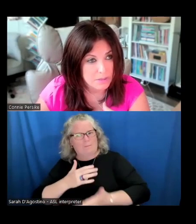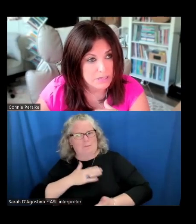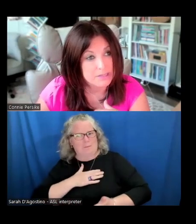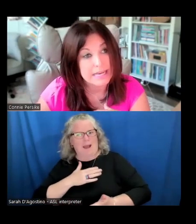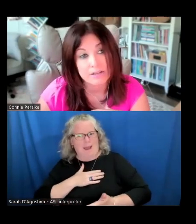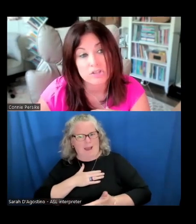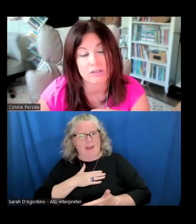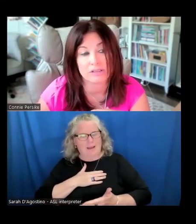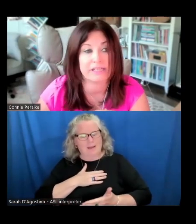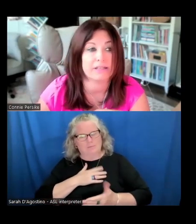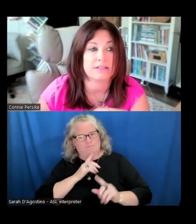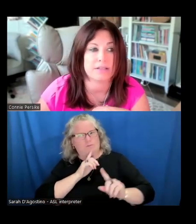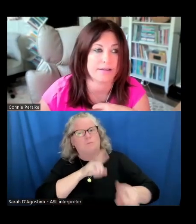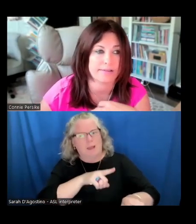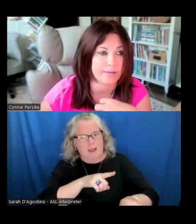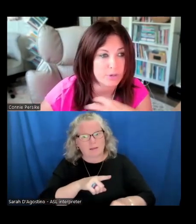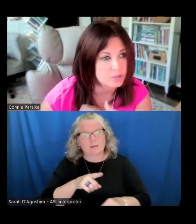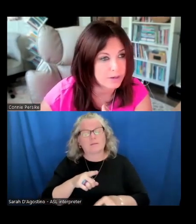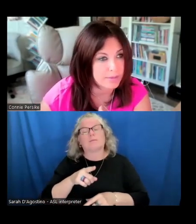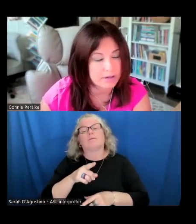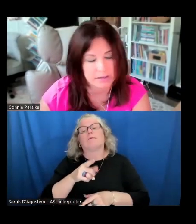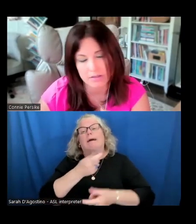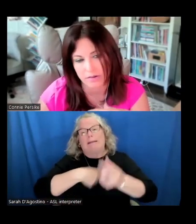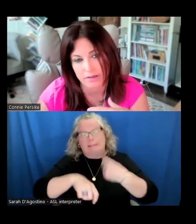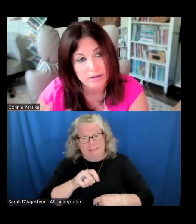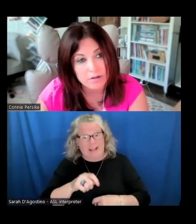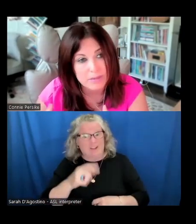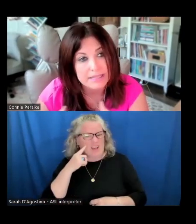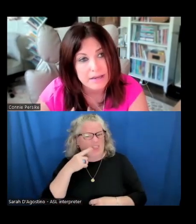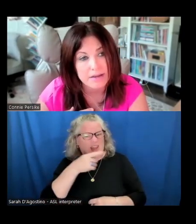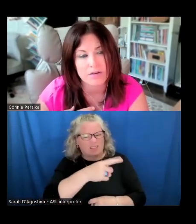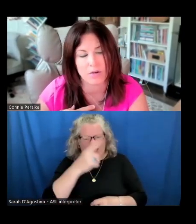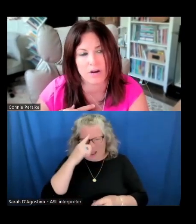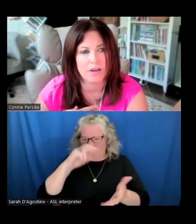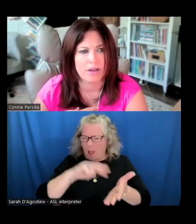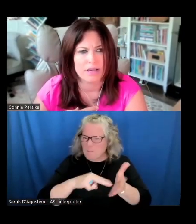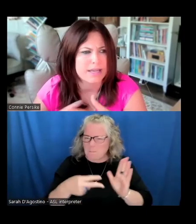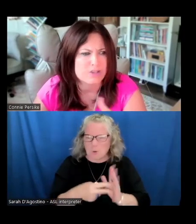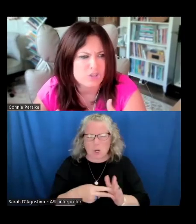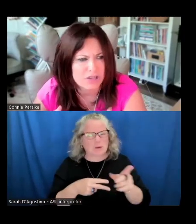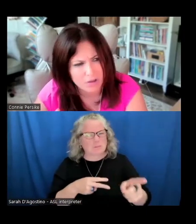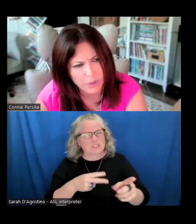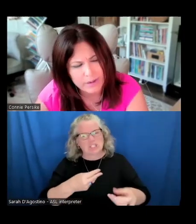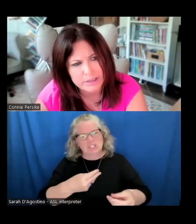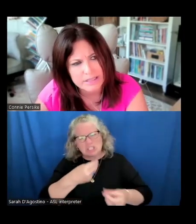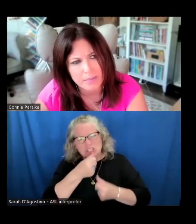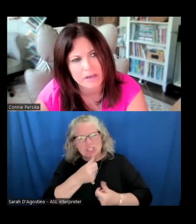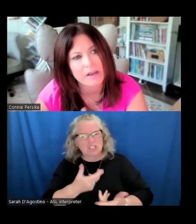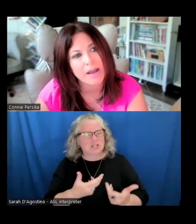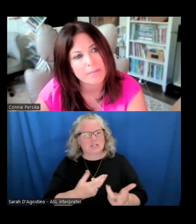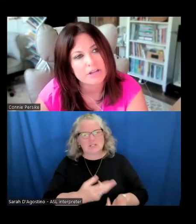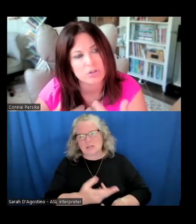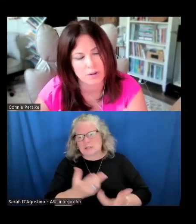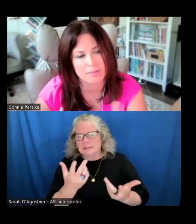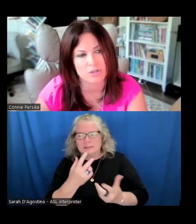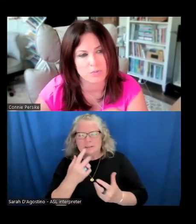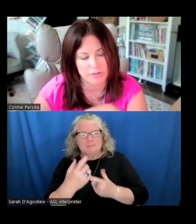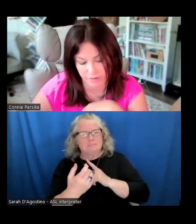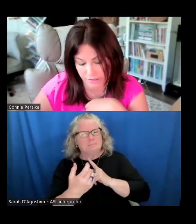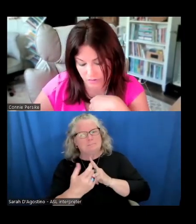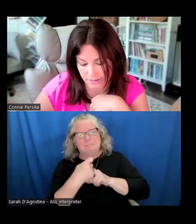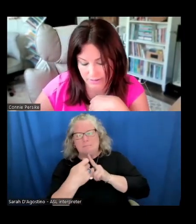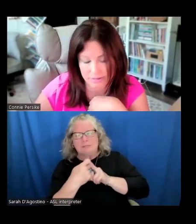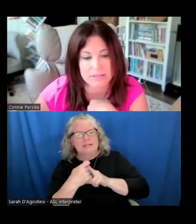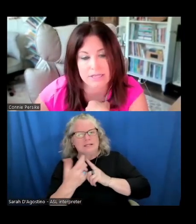doing something intentionally to like push my buttons or get under my skin or intentionally get away with something, I'm going to show up much